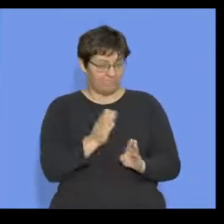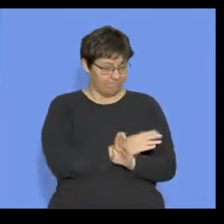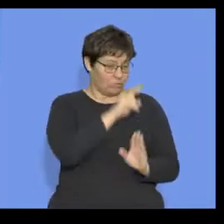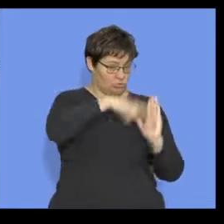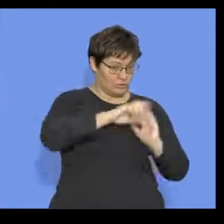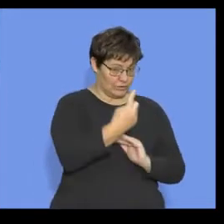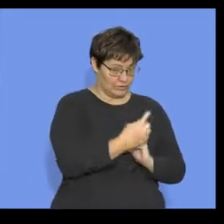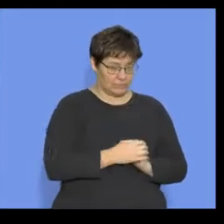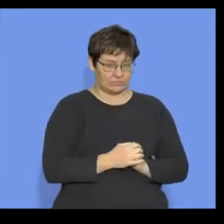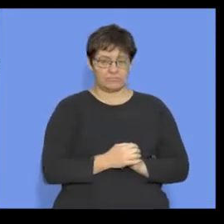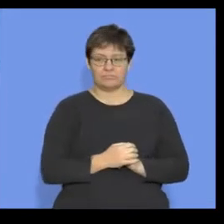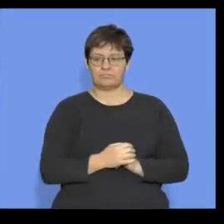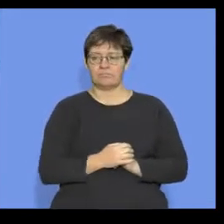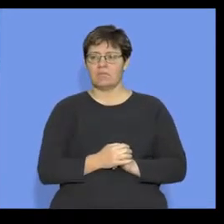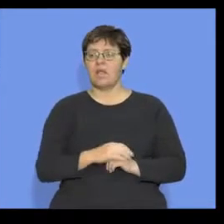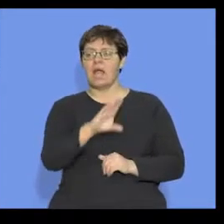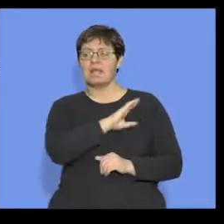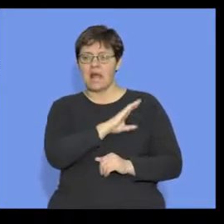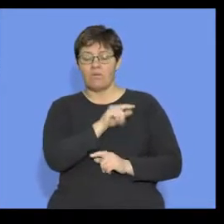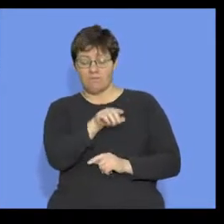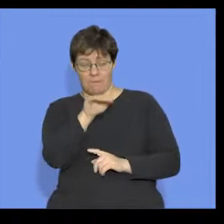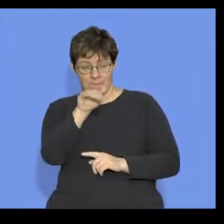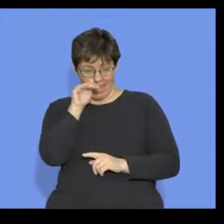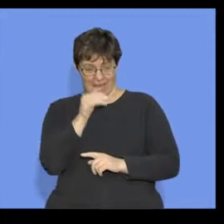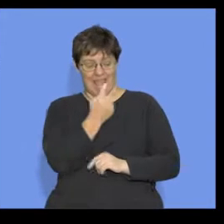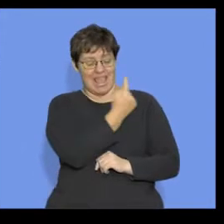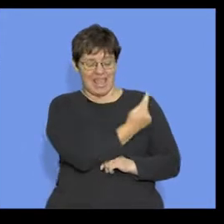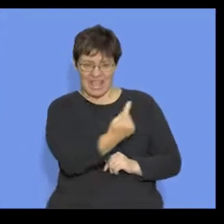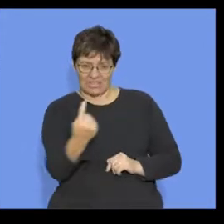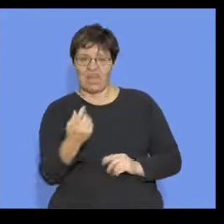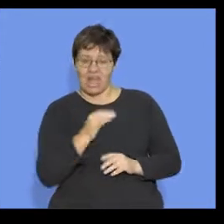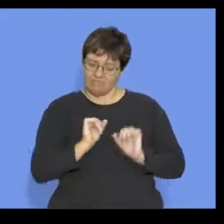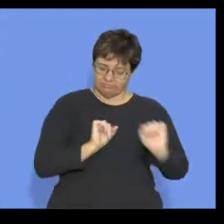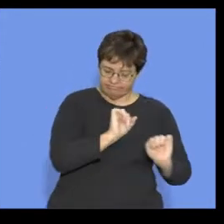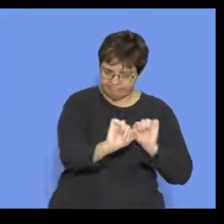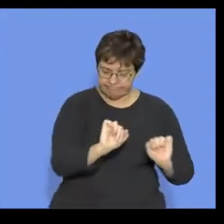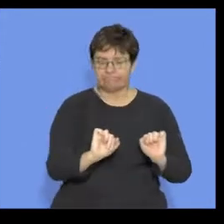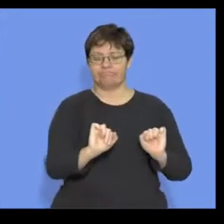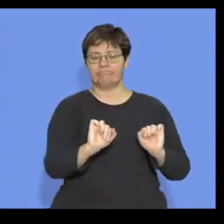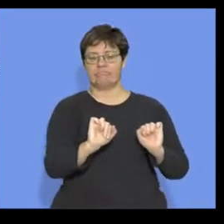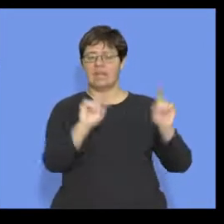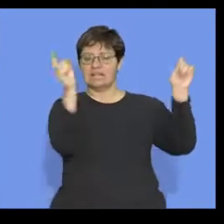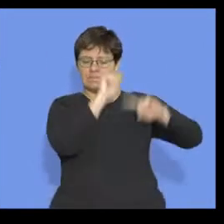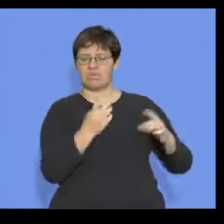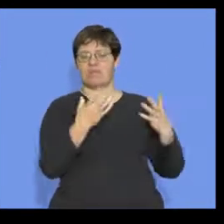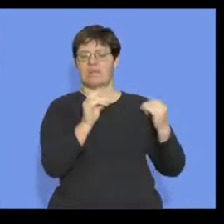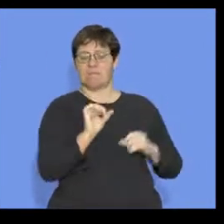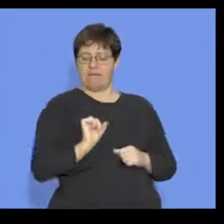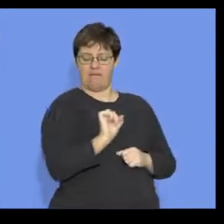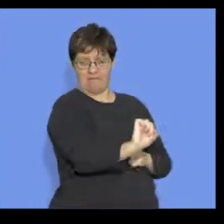every client of a certain bank has a personal identification number, which is called